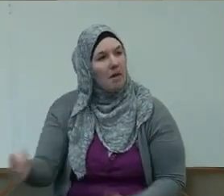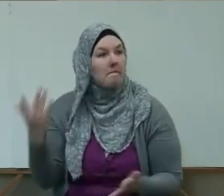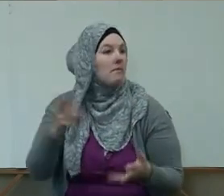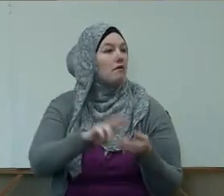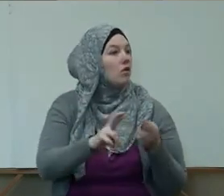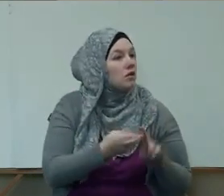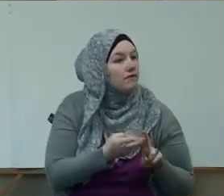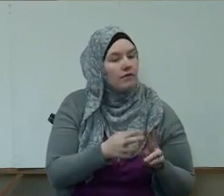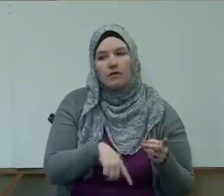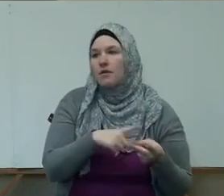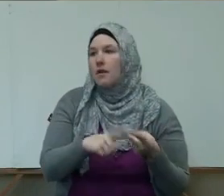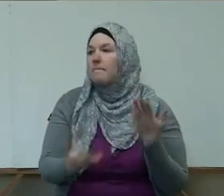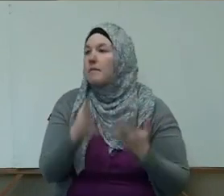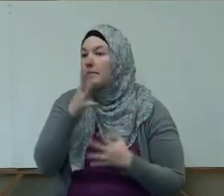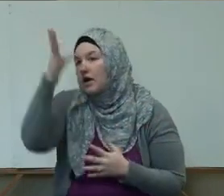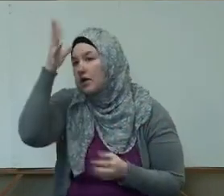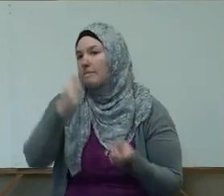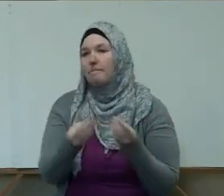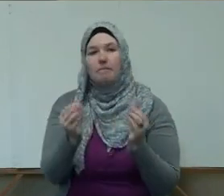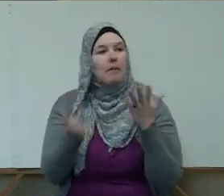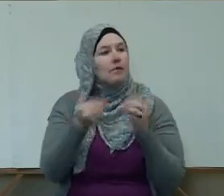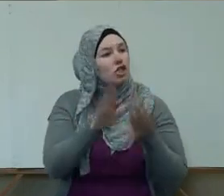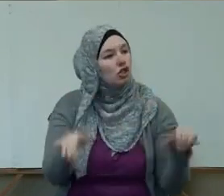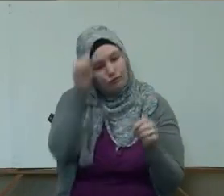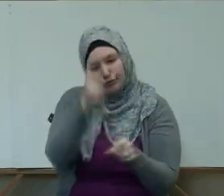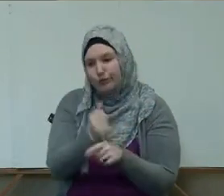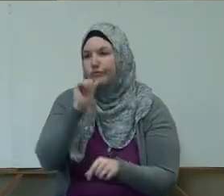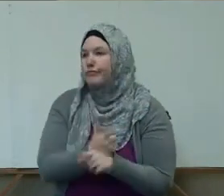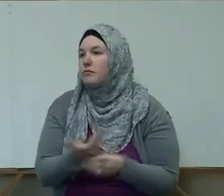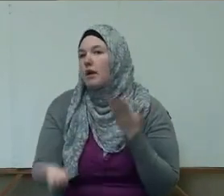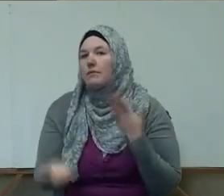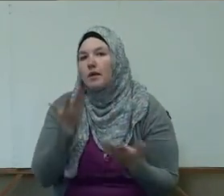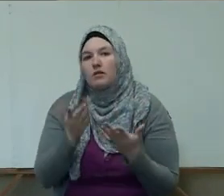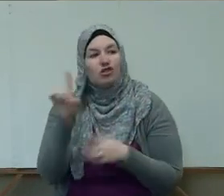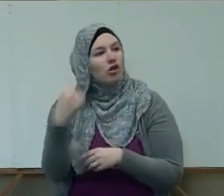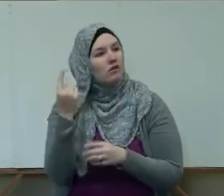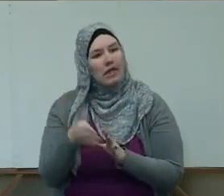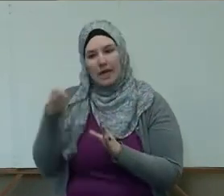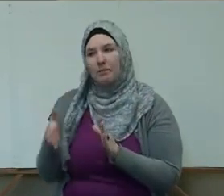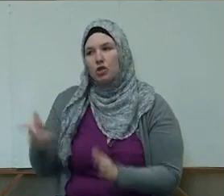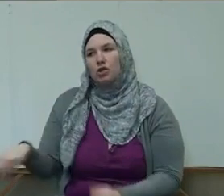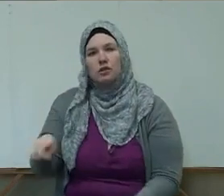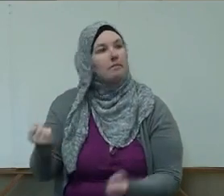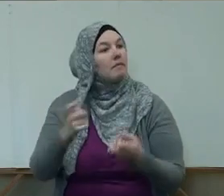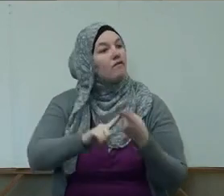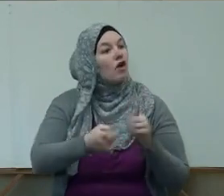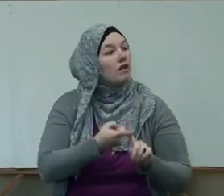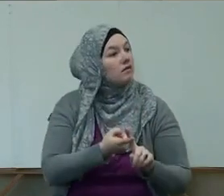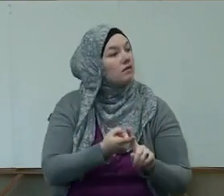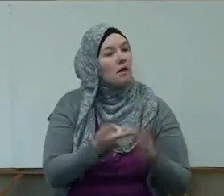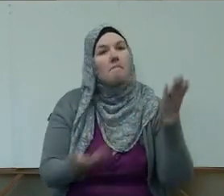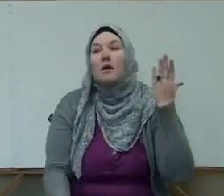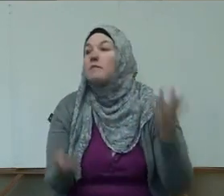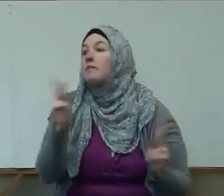relatives, may be parents, may be children, may be brothers, may be sisters, may be just neighbors, may be friends in the world, may